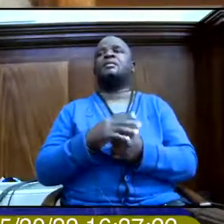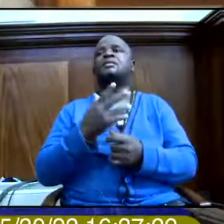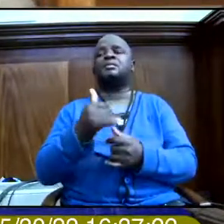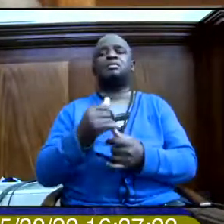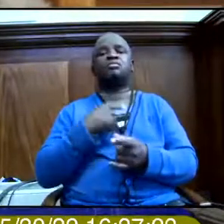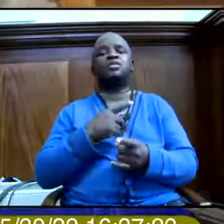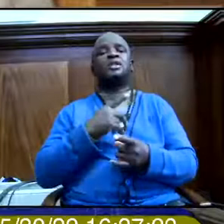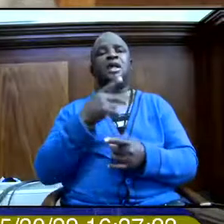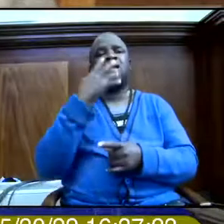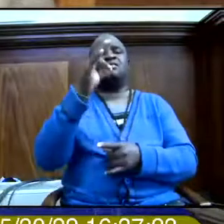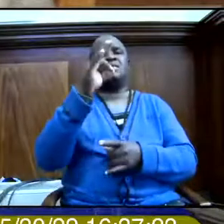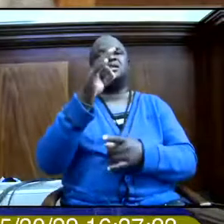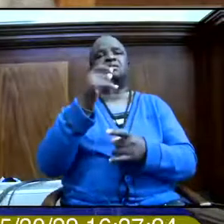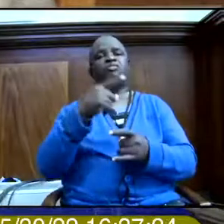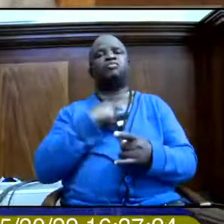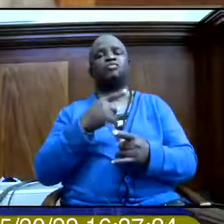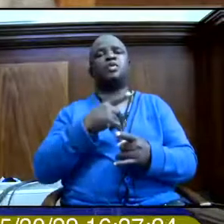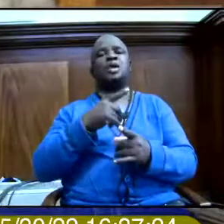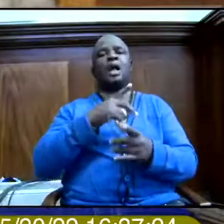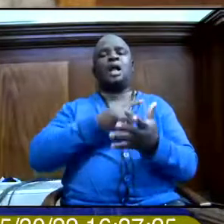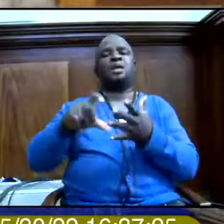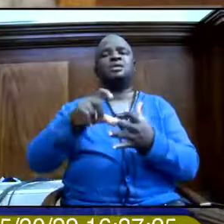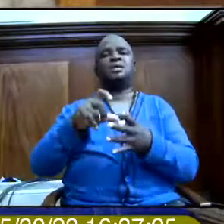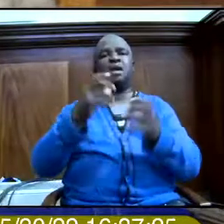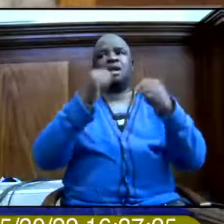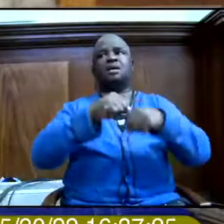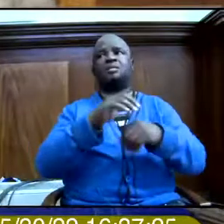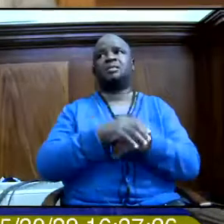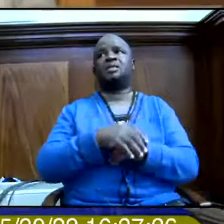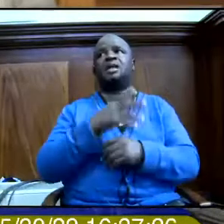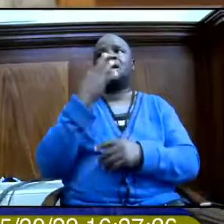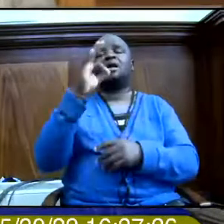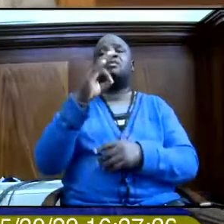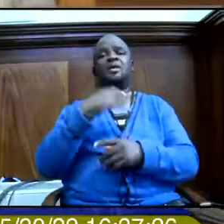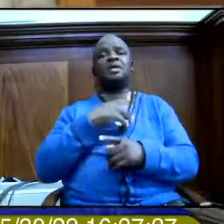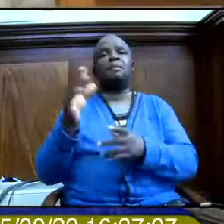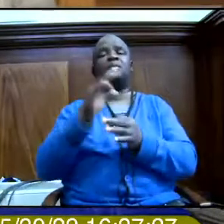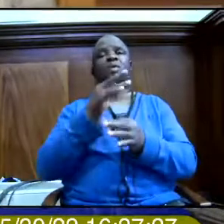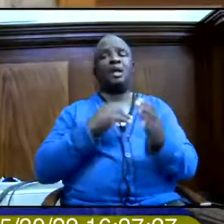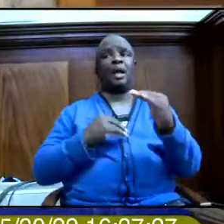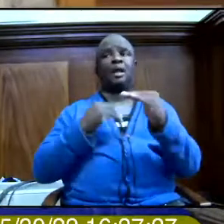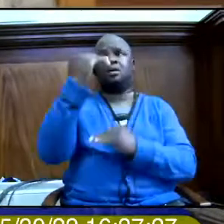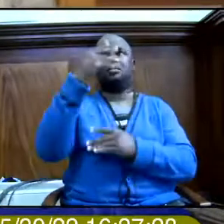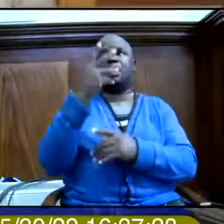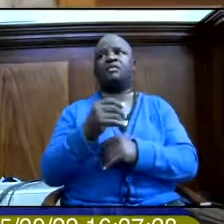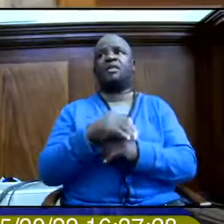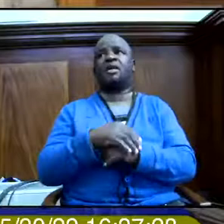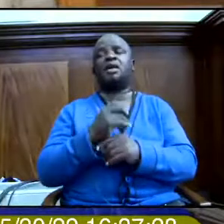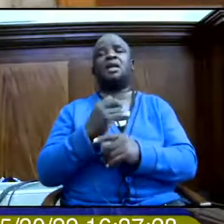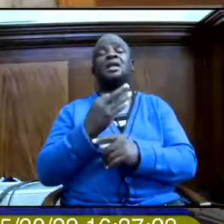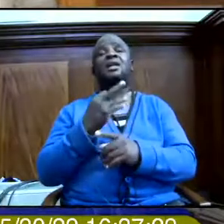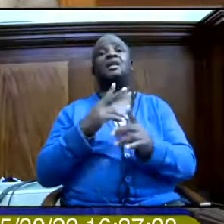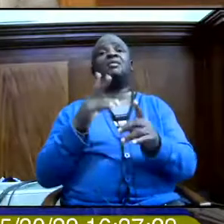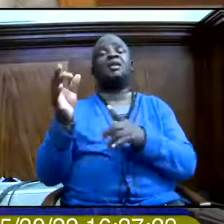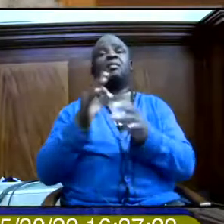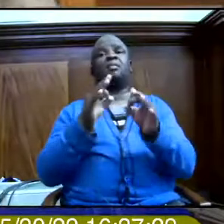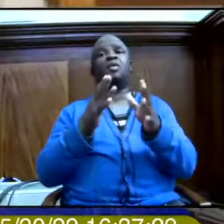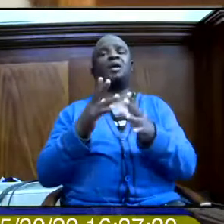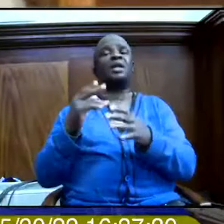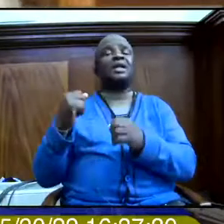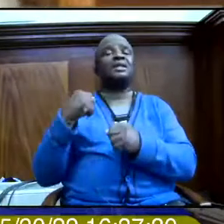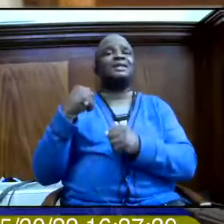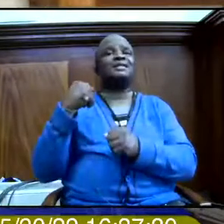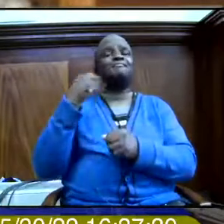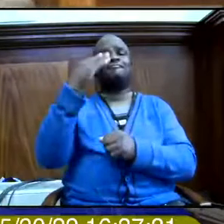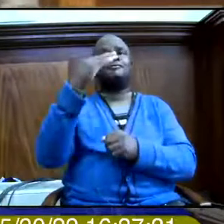agreements by employers government is the largest employer in this country so if the largest employer has